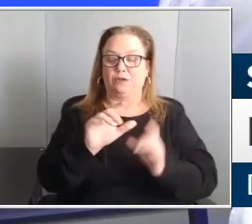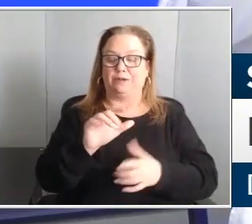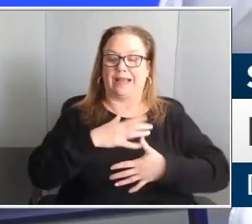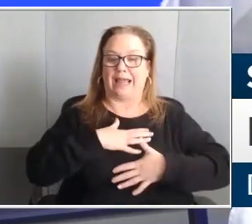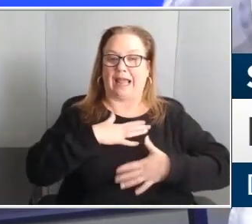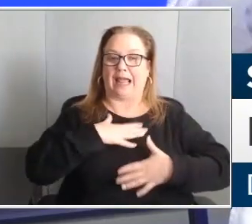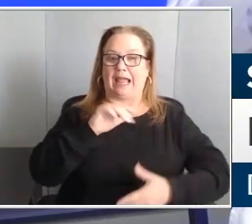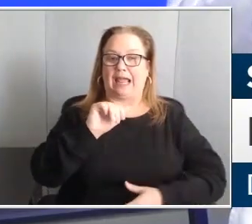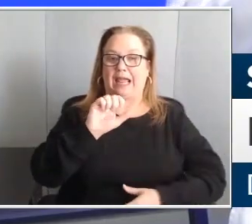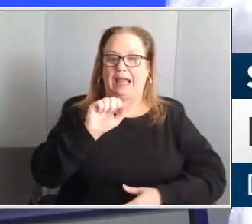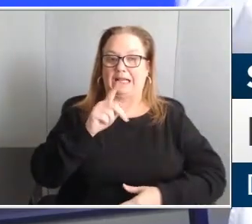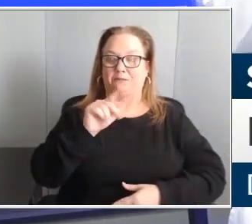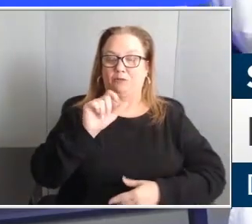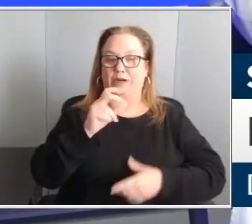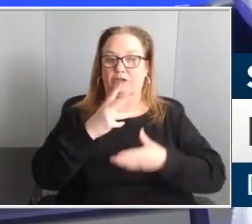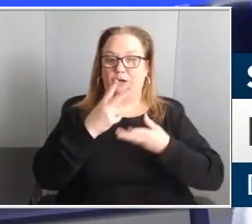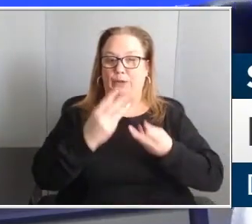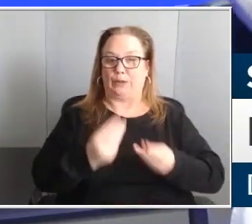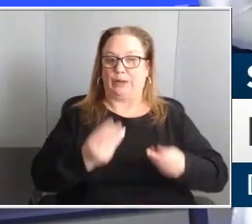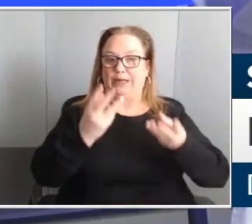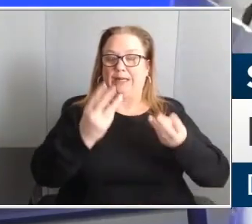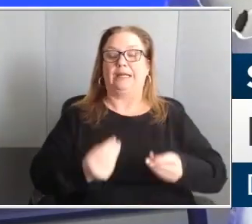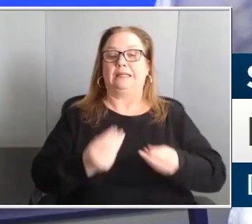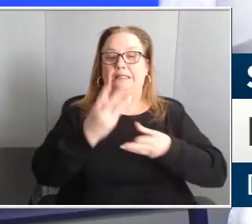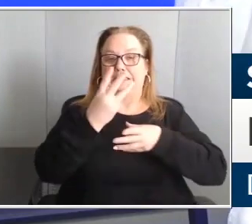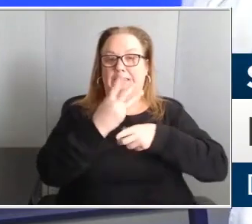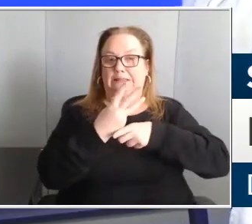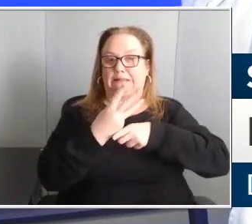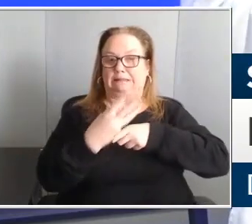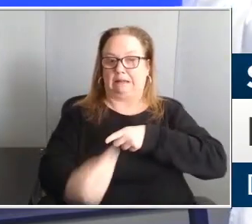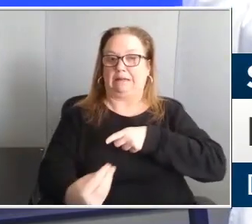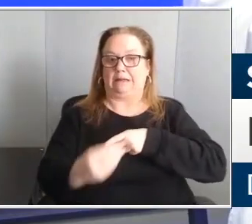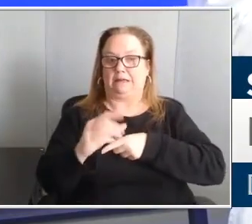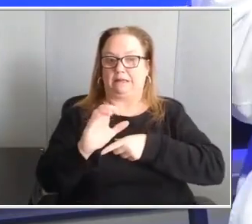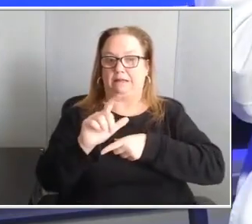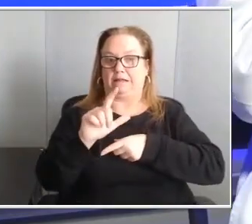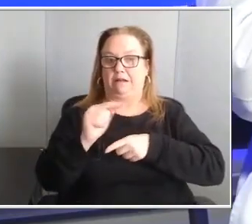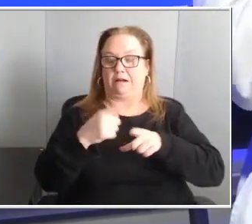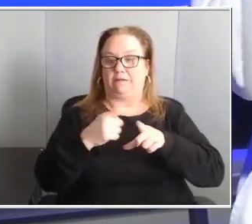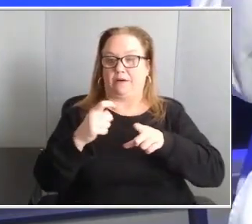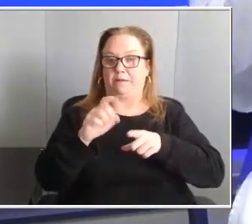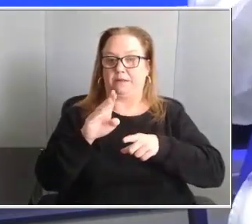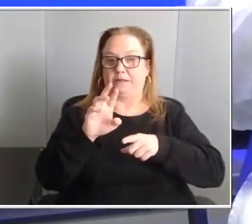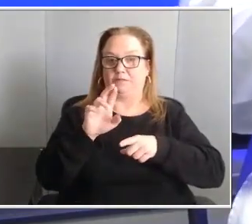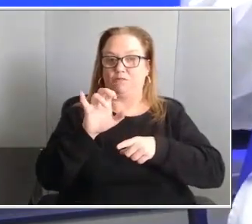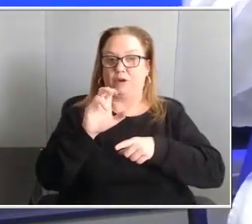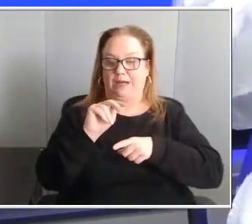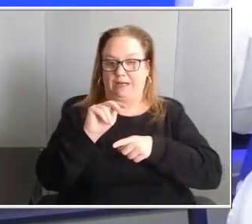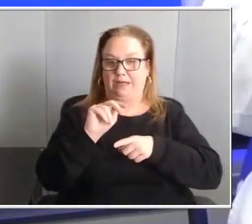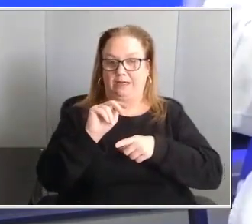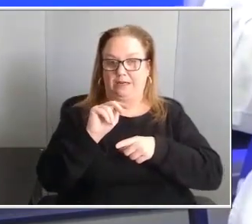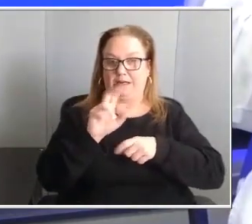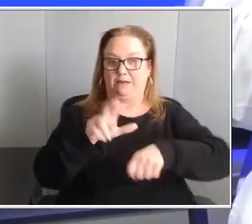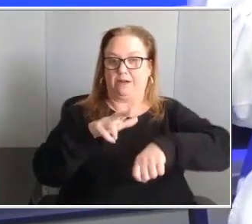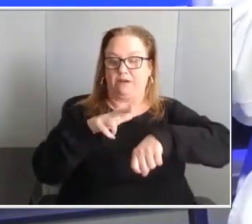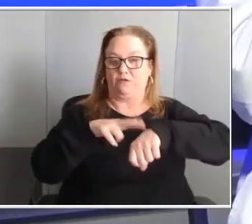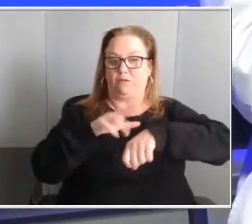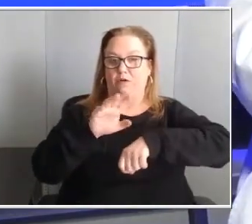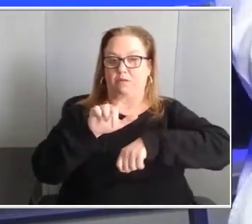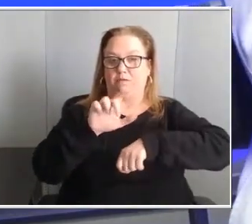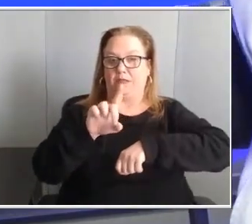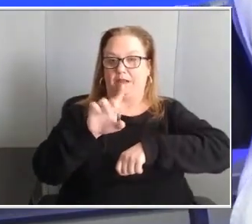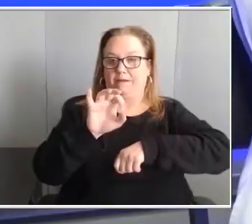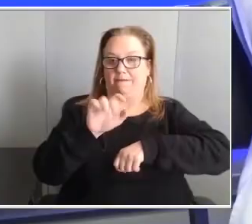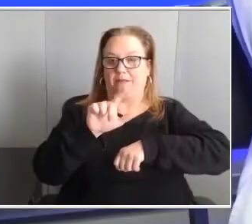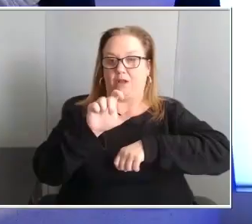provided continuous suction or aspiration and literally sucked the clot out of his brain, restoring normal blood flow back into that area of the